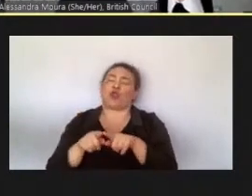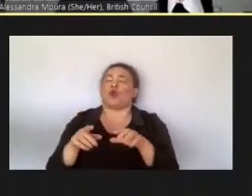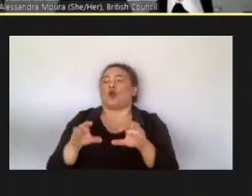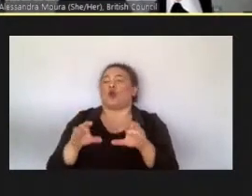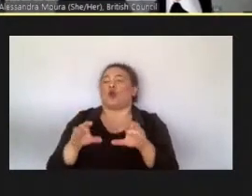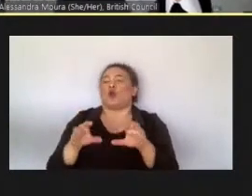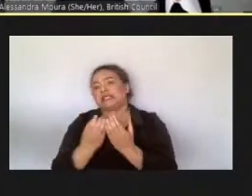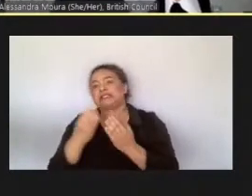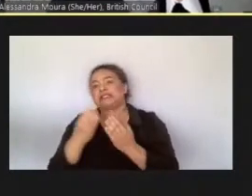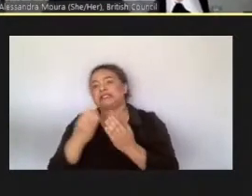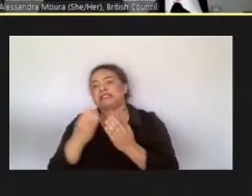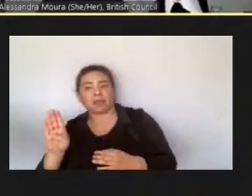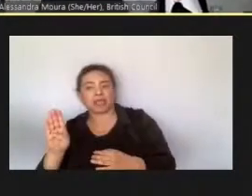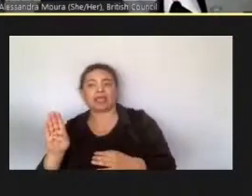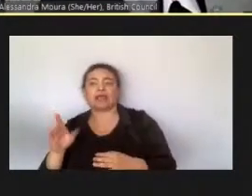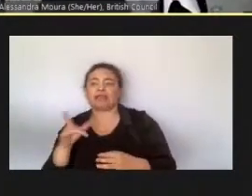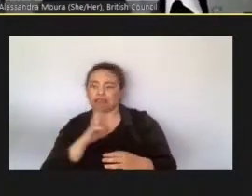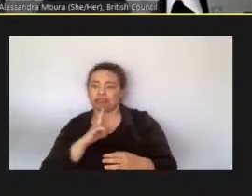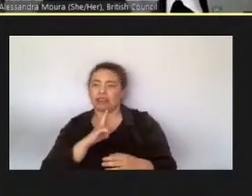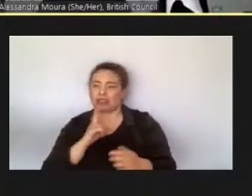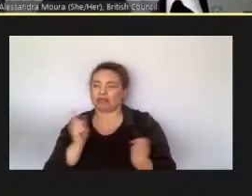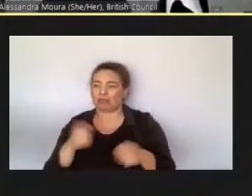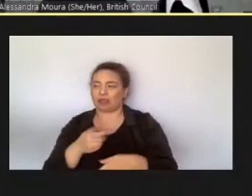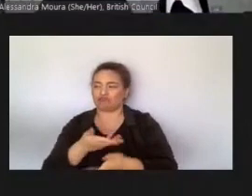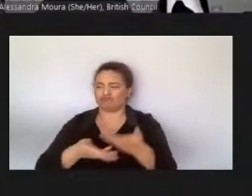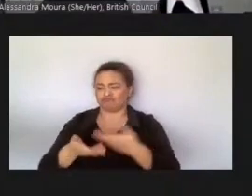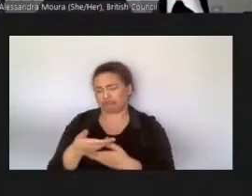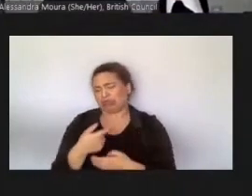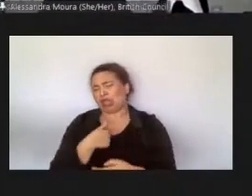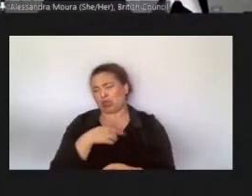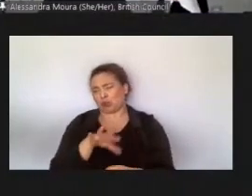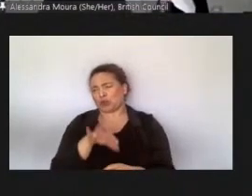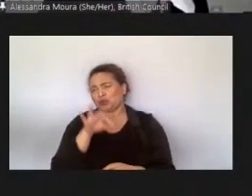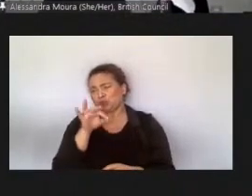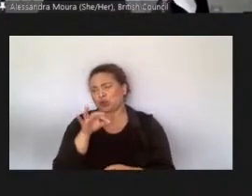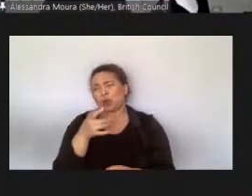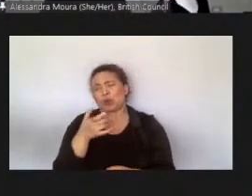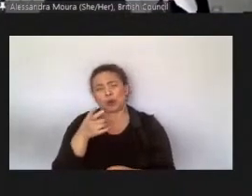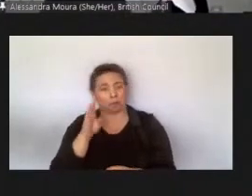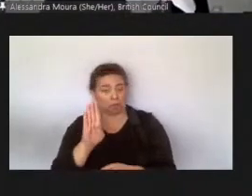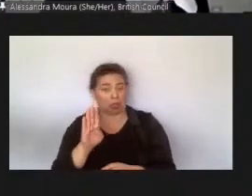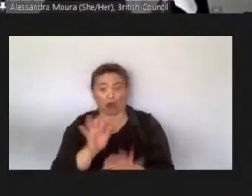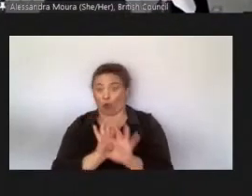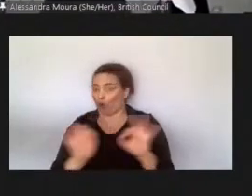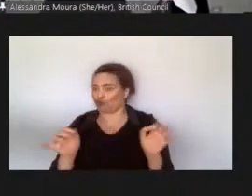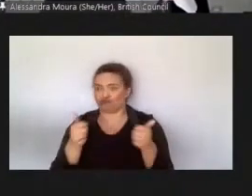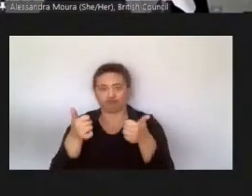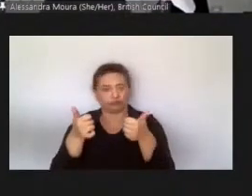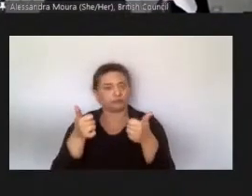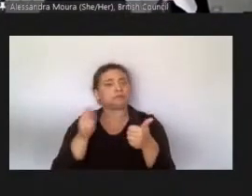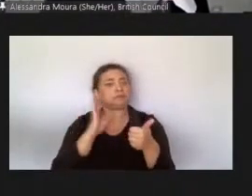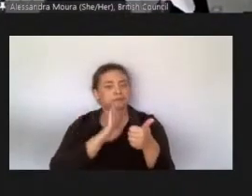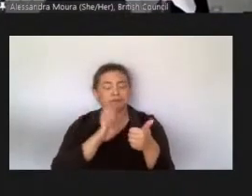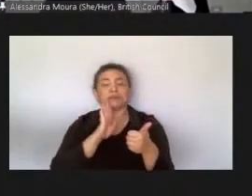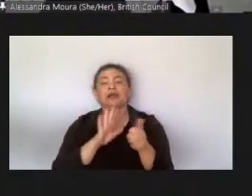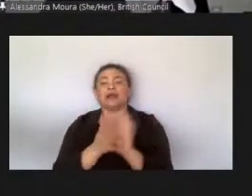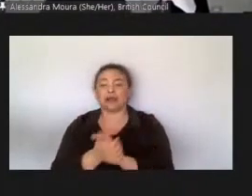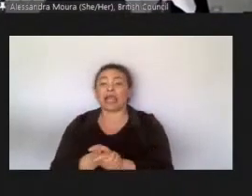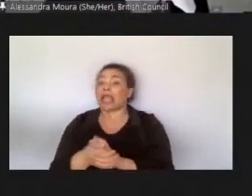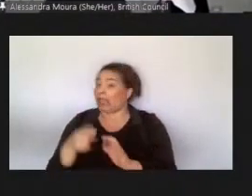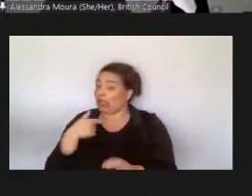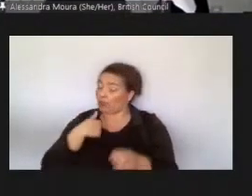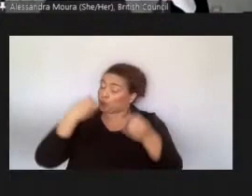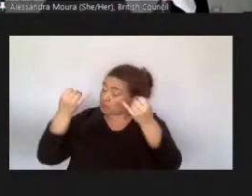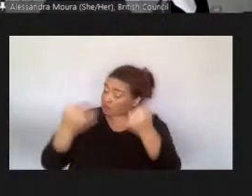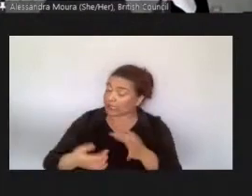B now, collaborating with colleagues. Exactly. What I mentioned before about the importance of a staff room. If you